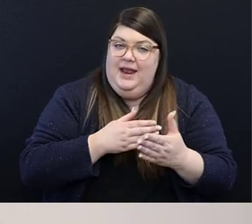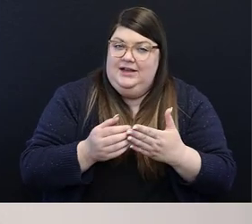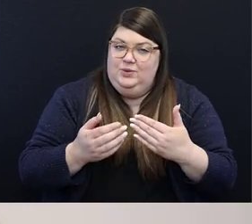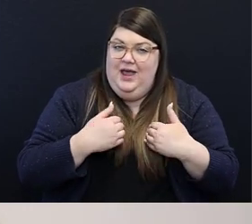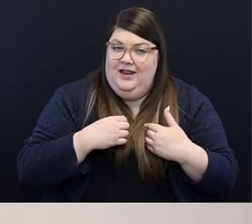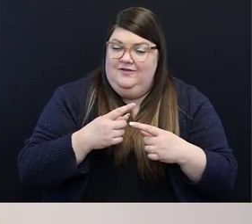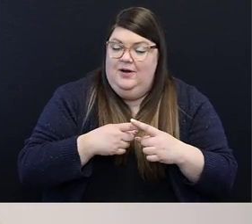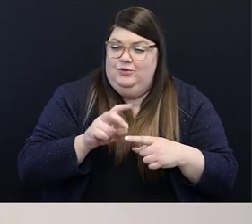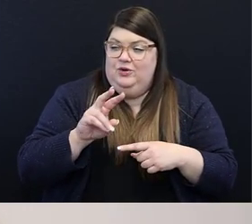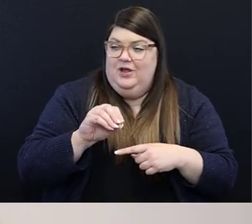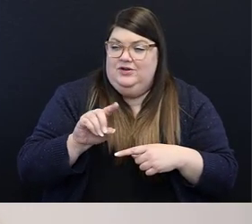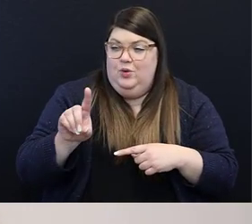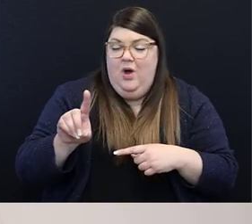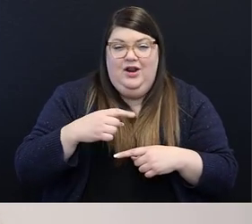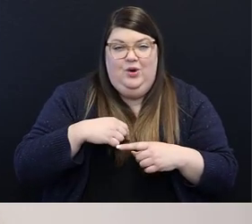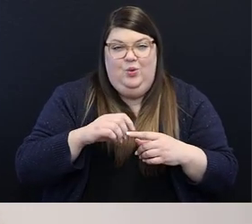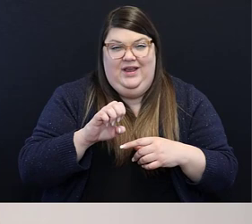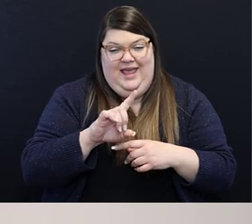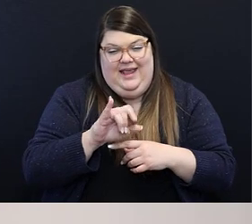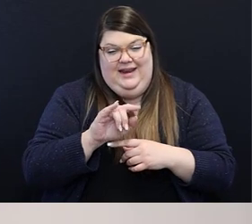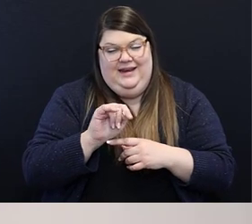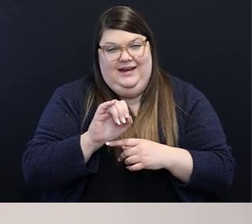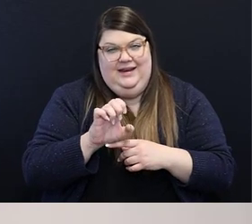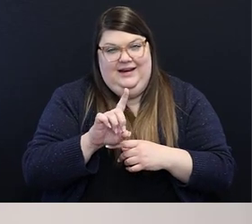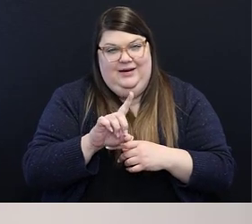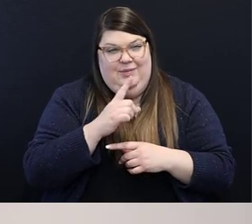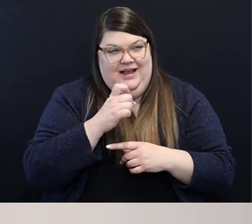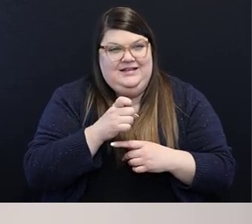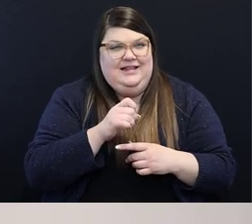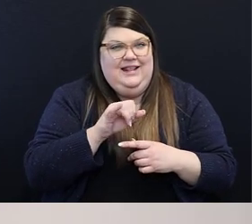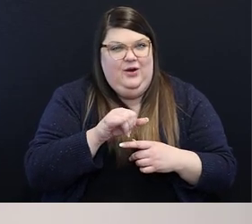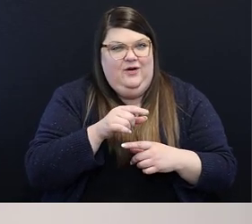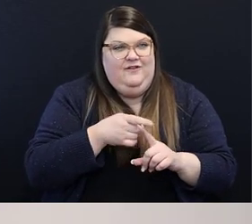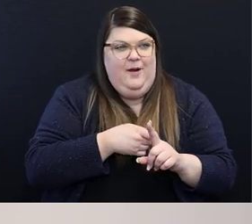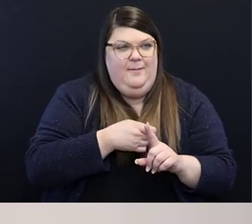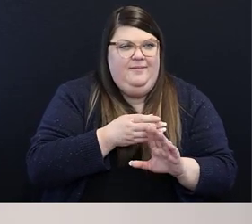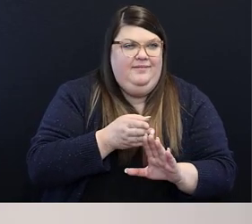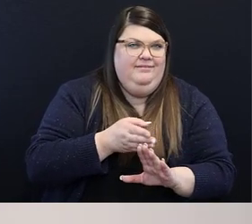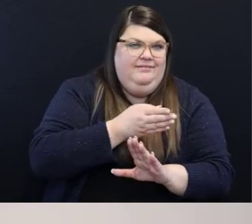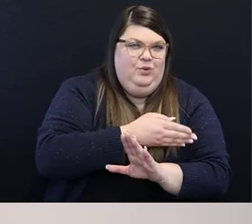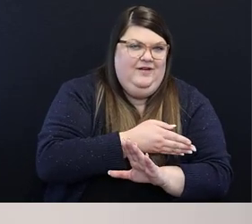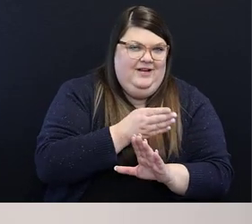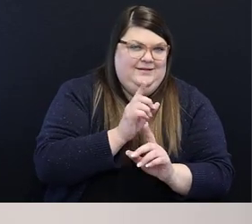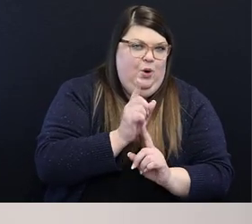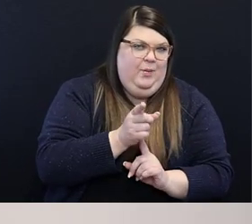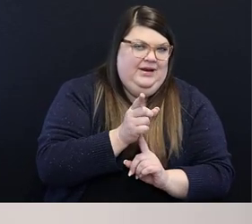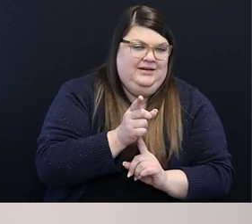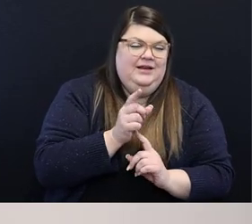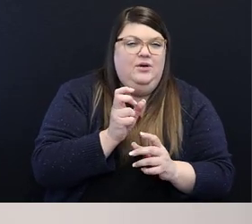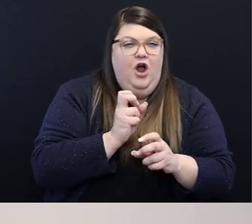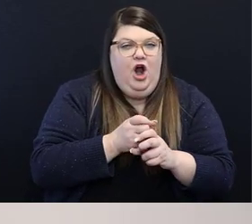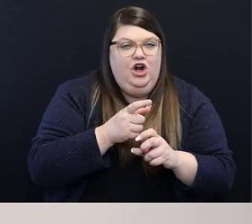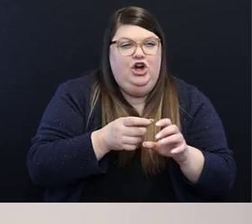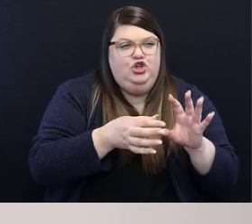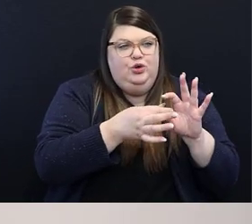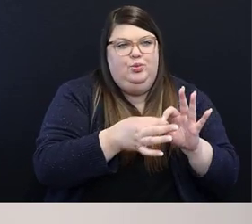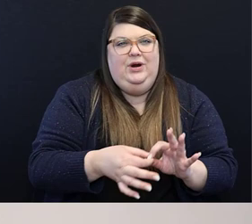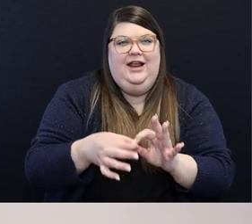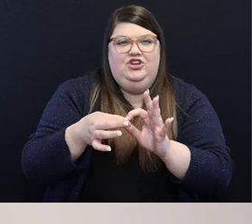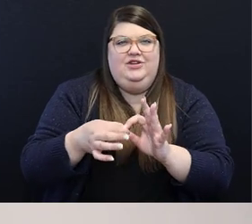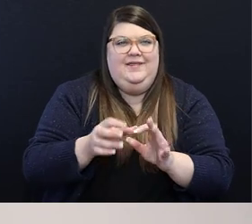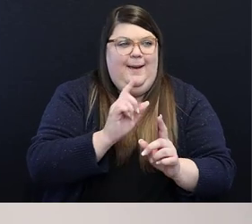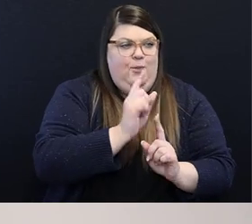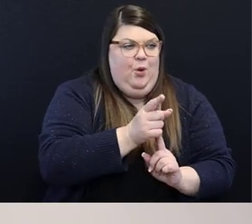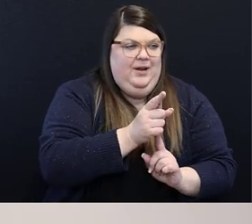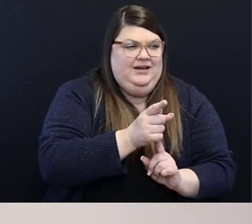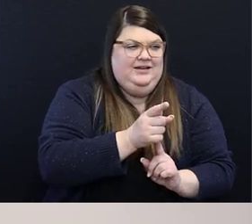that we had from 2001 that we edited because they were of that other moment. And it was harder to bridge that moment